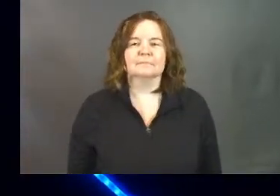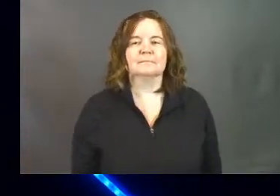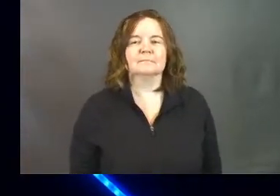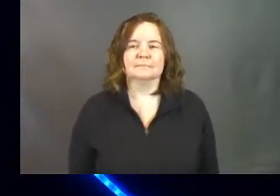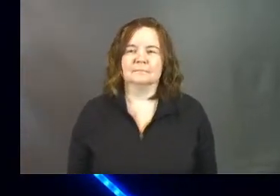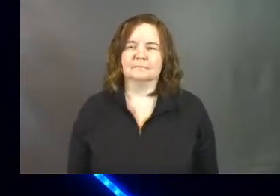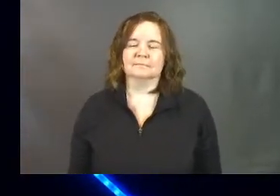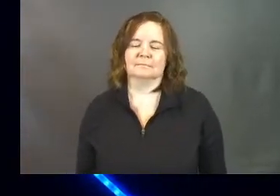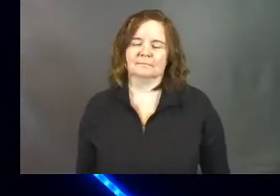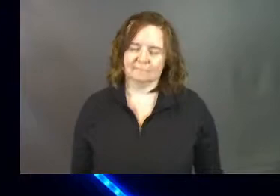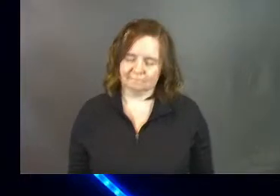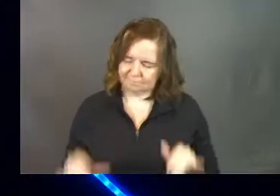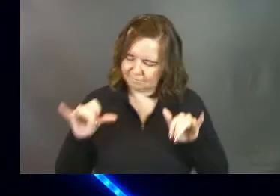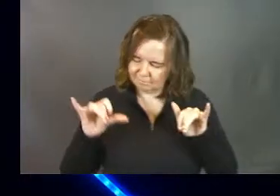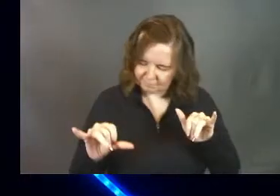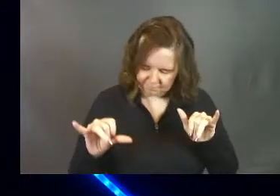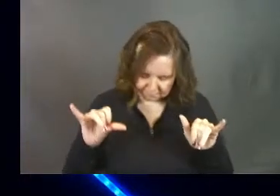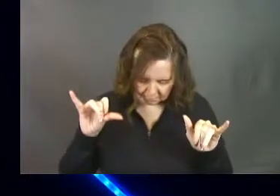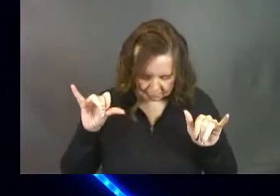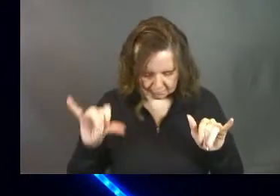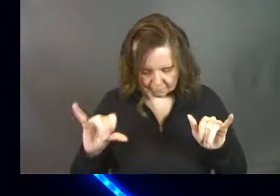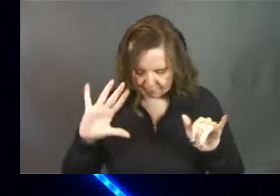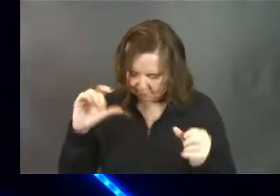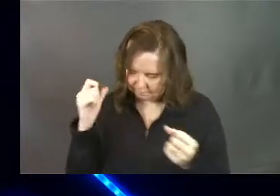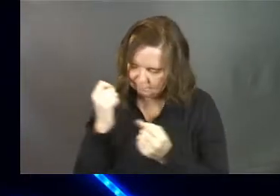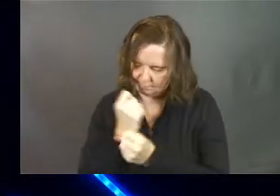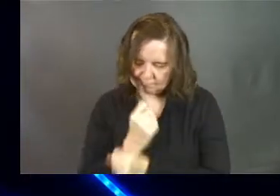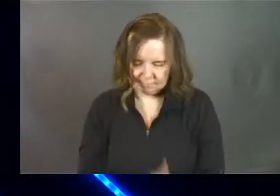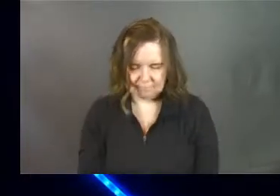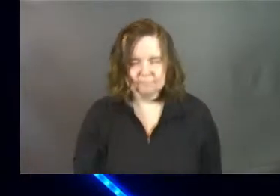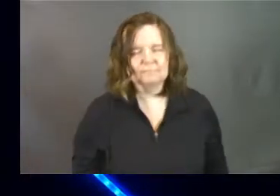love. Oh, I'm standing in your